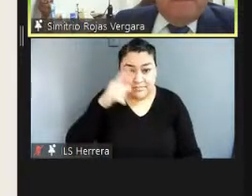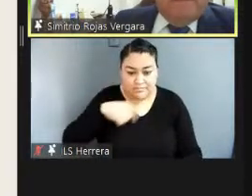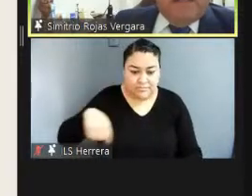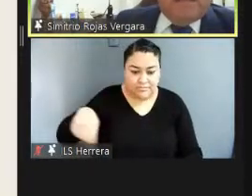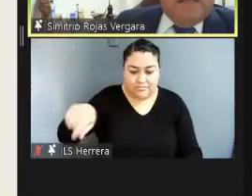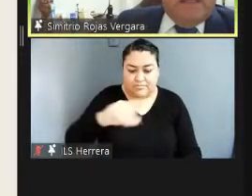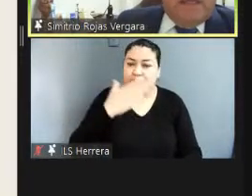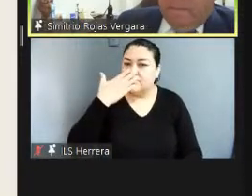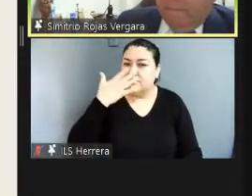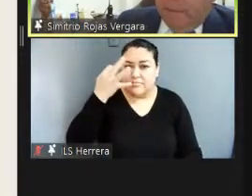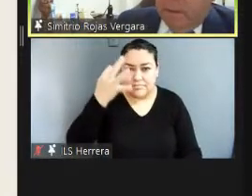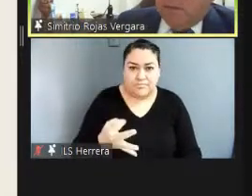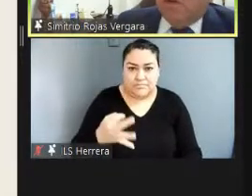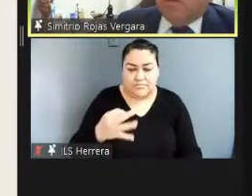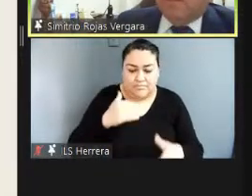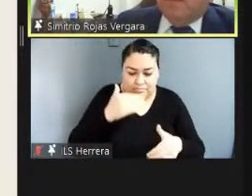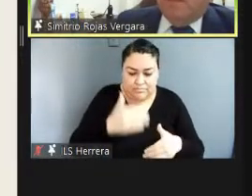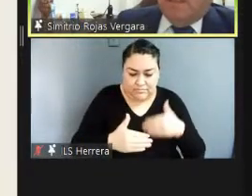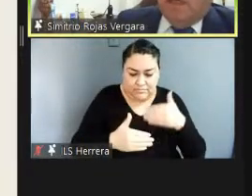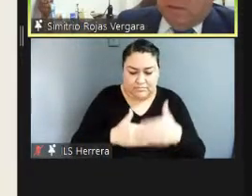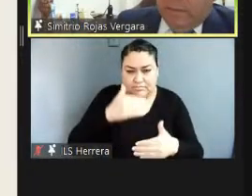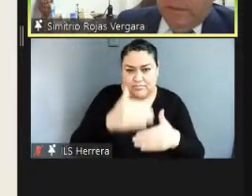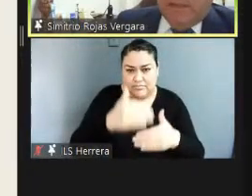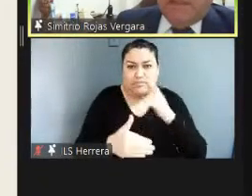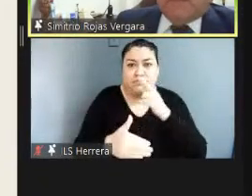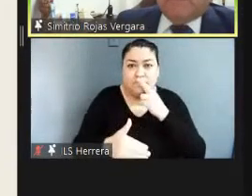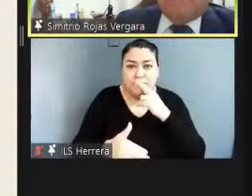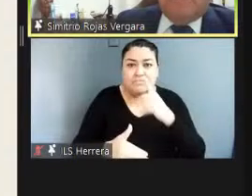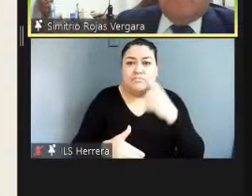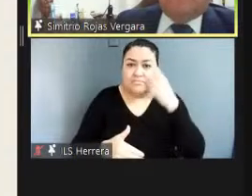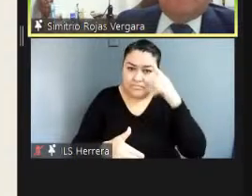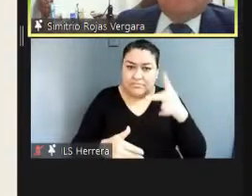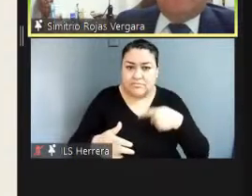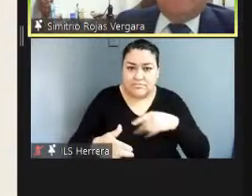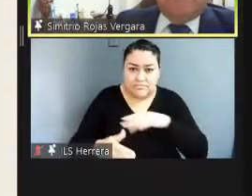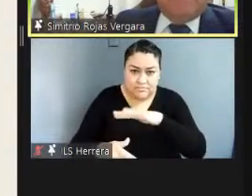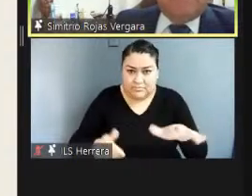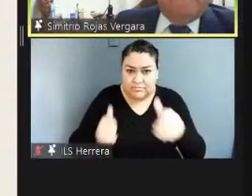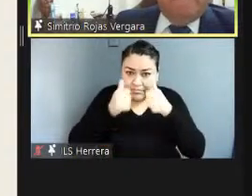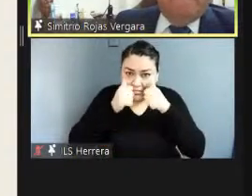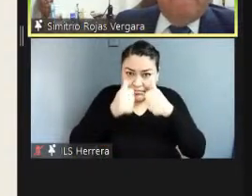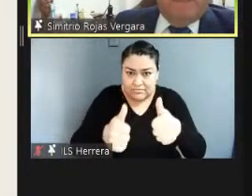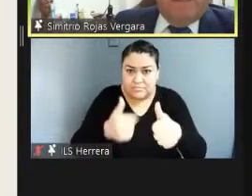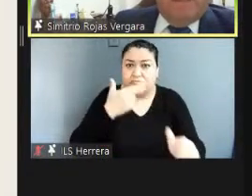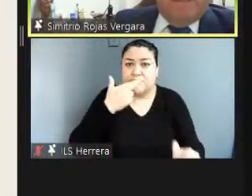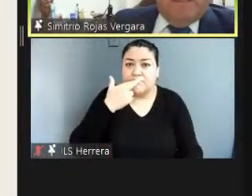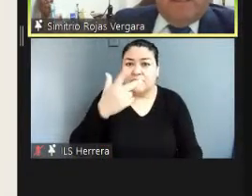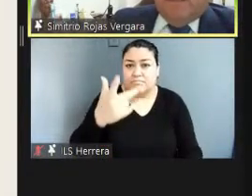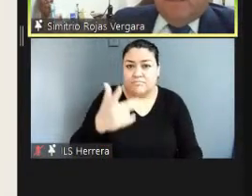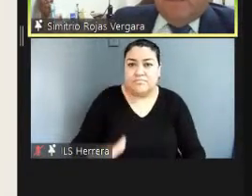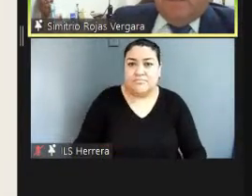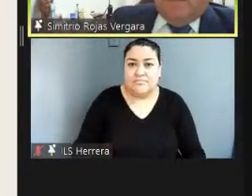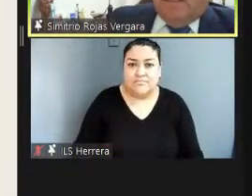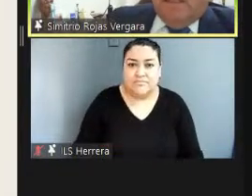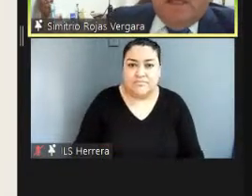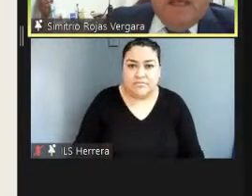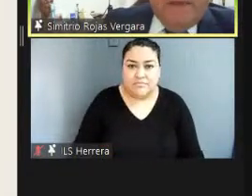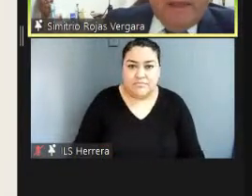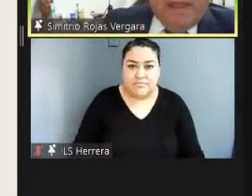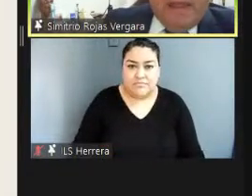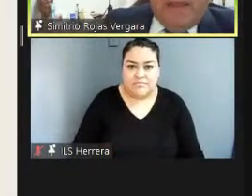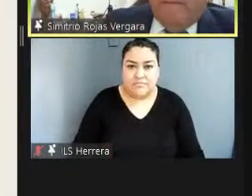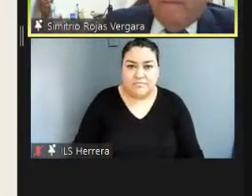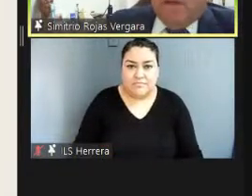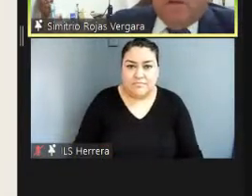way for optimum progress and to achieve the goals of student